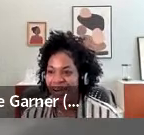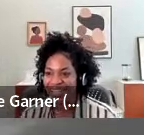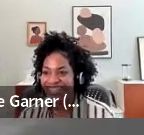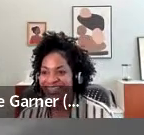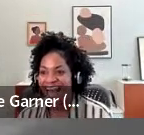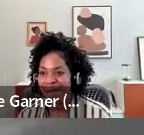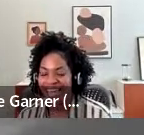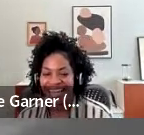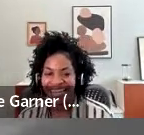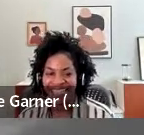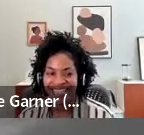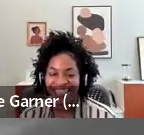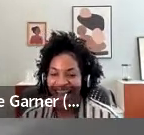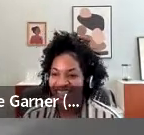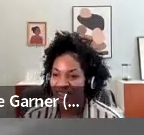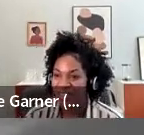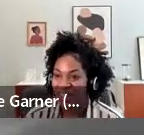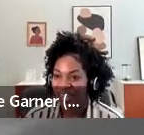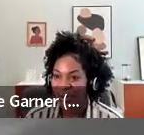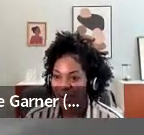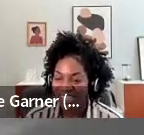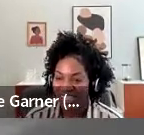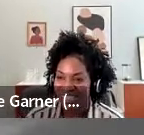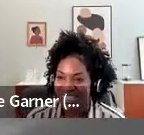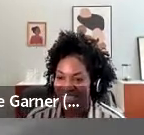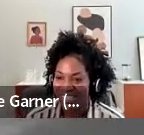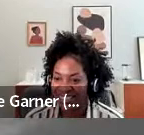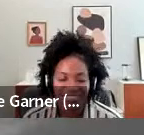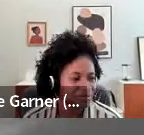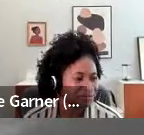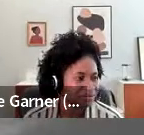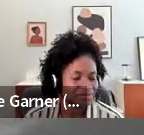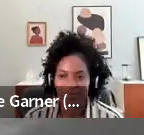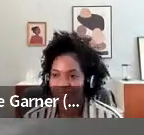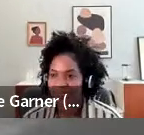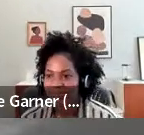And so now I want to stop and ask if there are any questions.